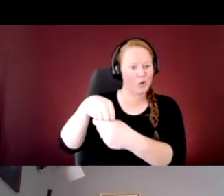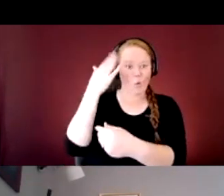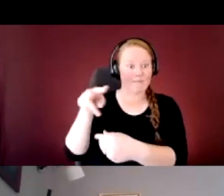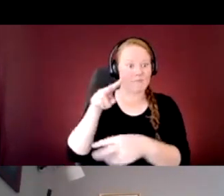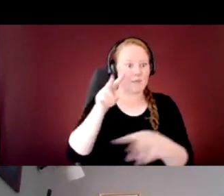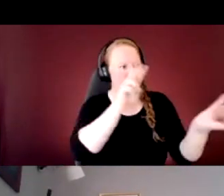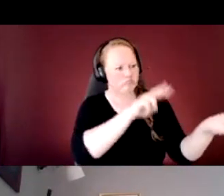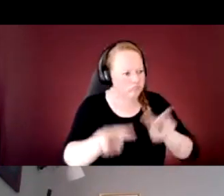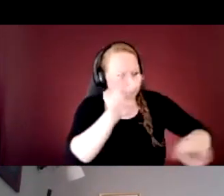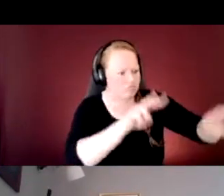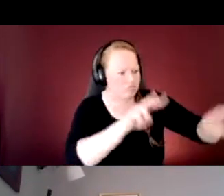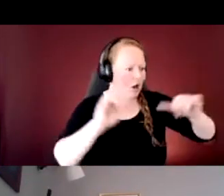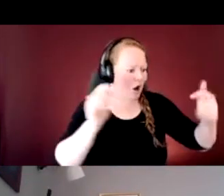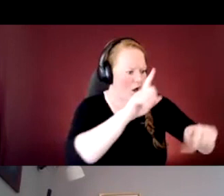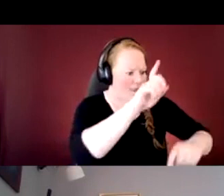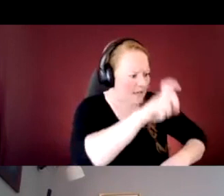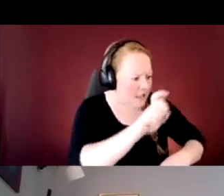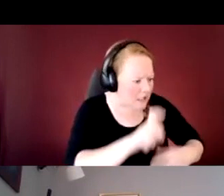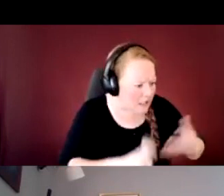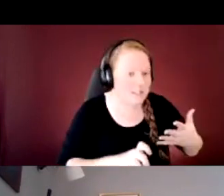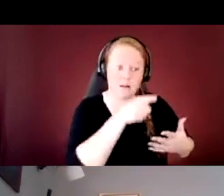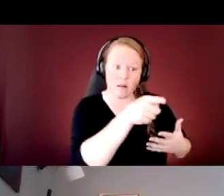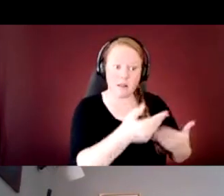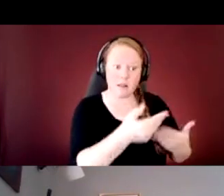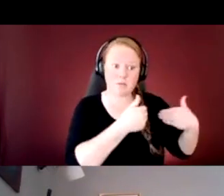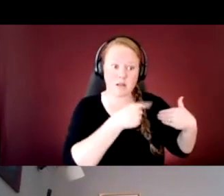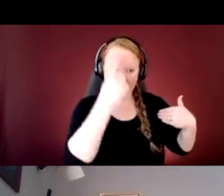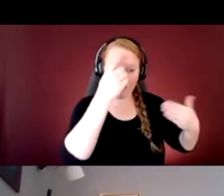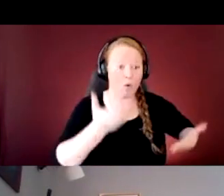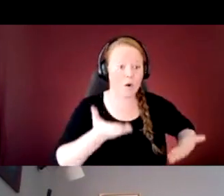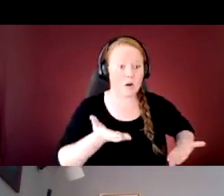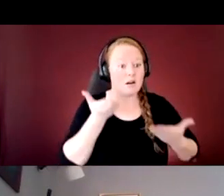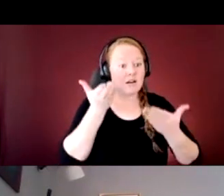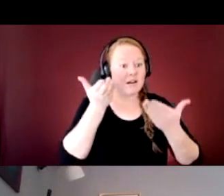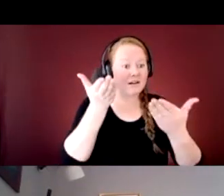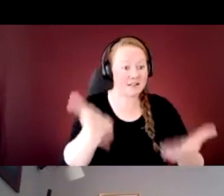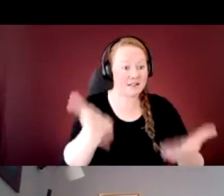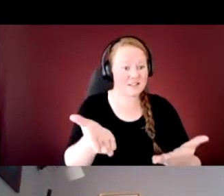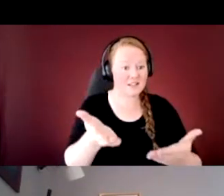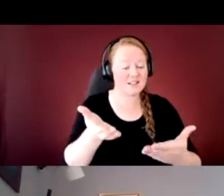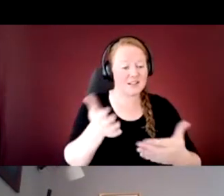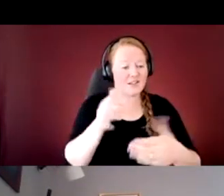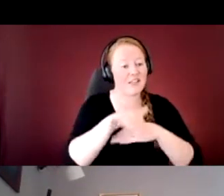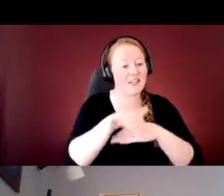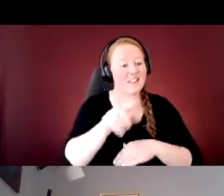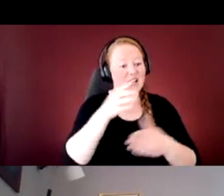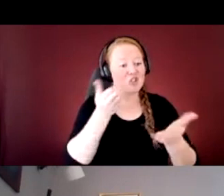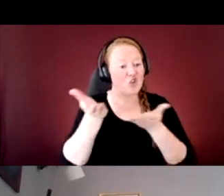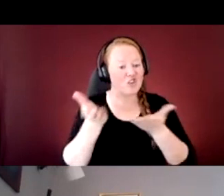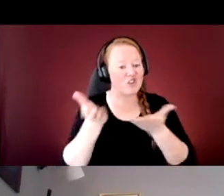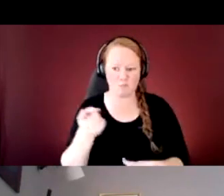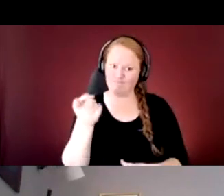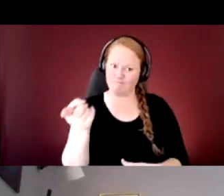they're responsible for delivering services on those observations. So they are included in these recommendations, or